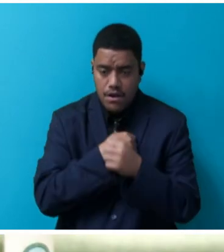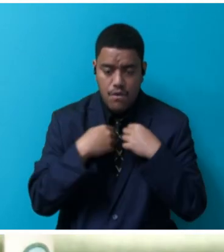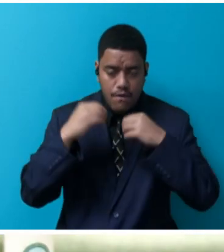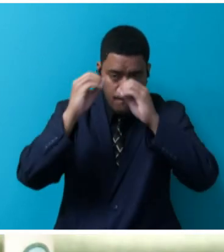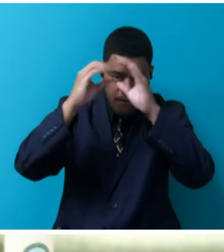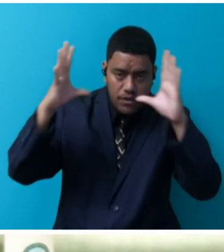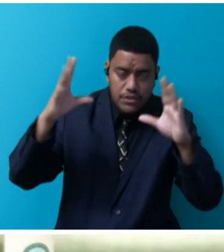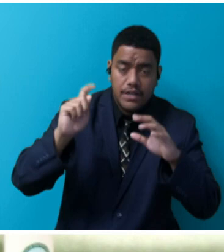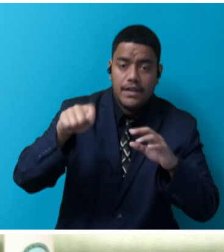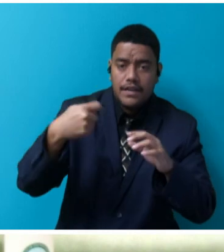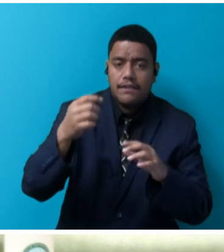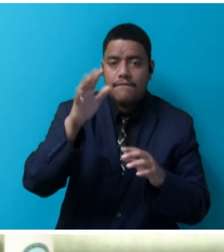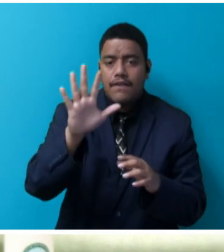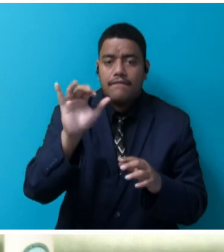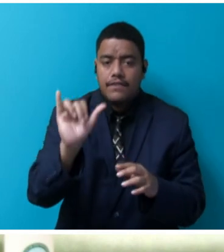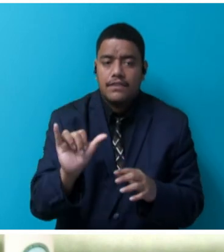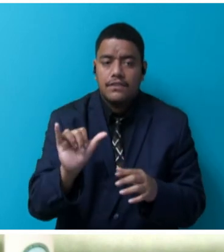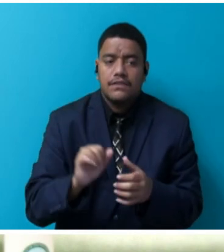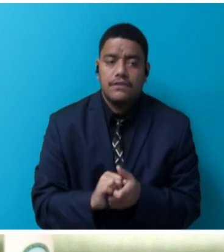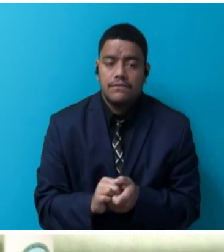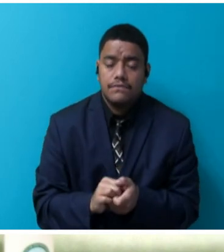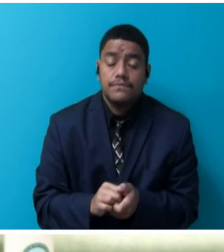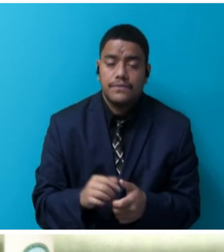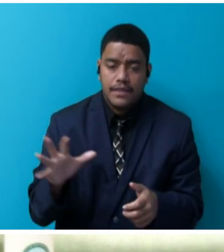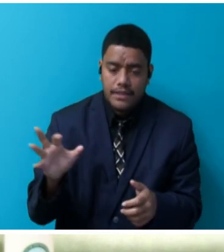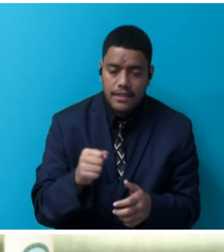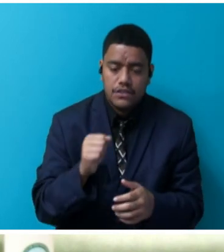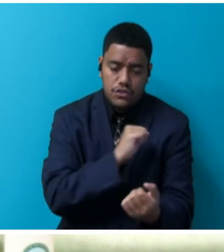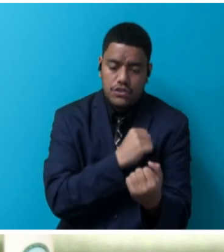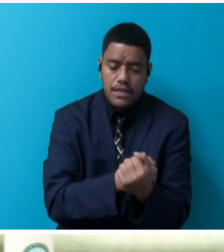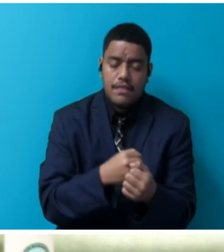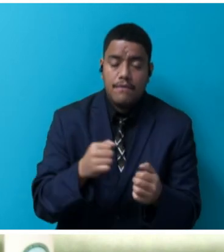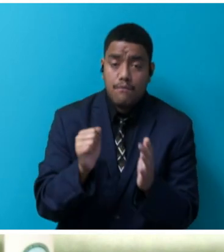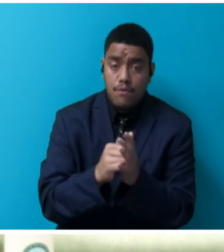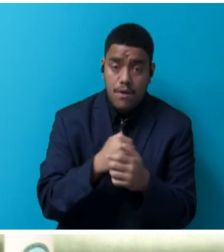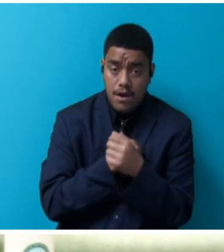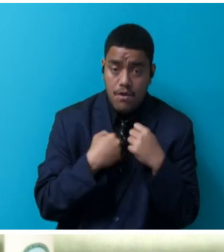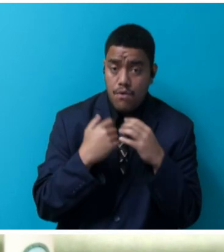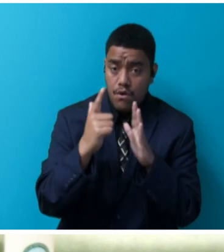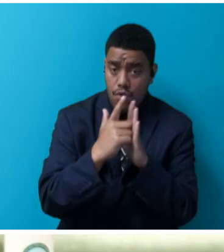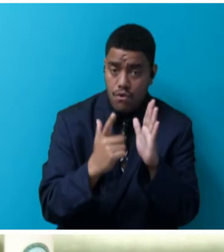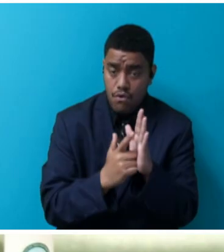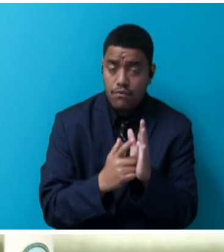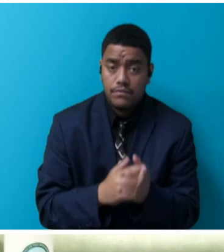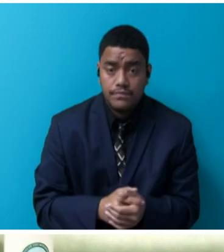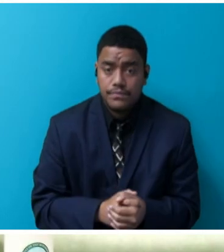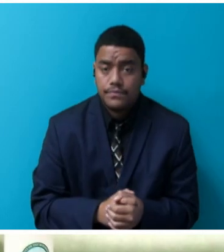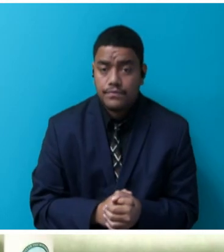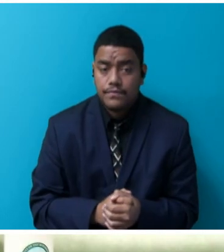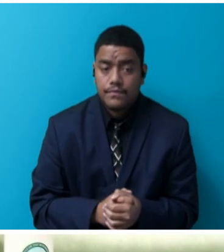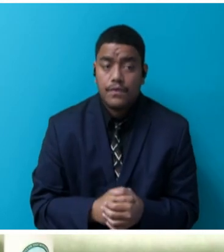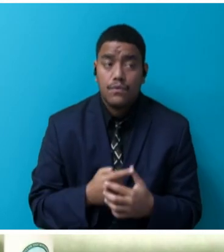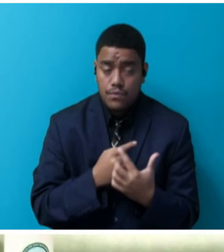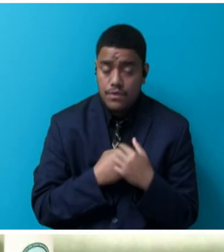With this, we are taking steps to strengthen our laws and ensure that just as we have